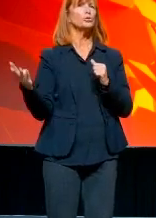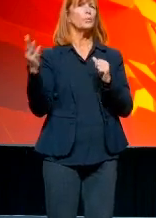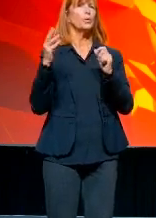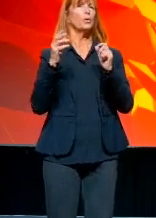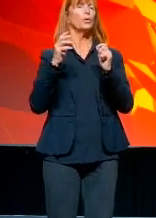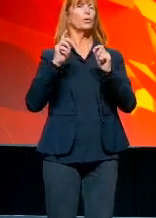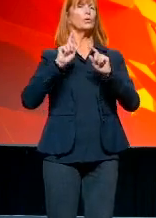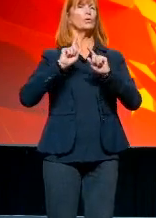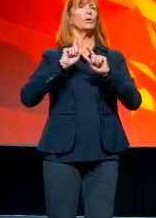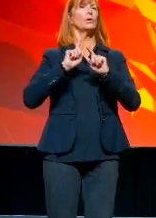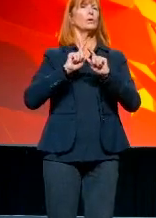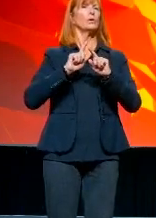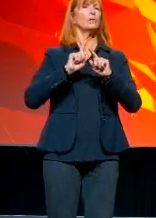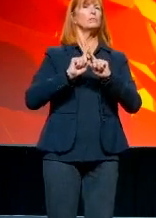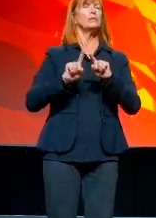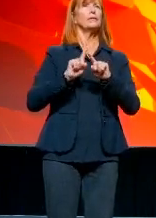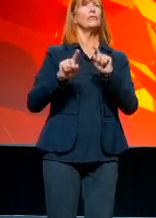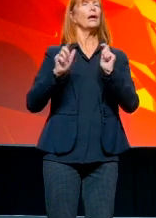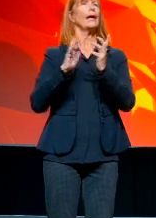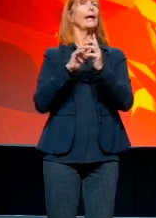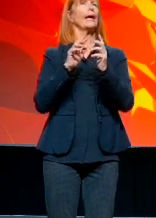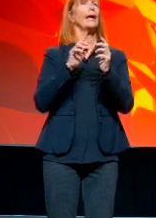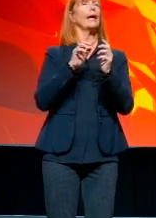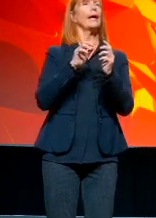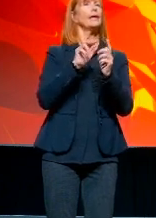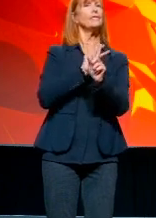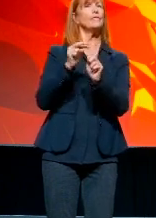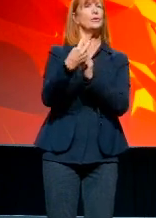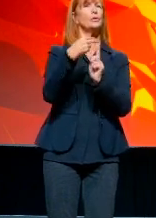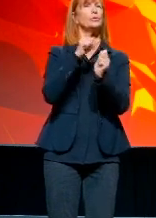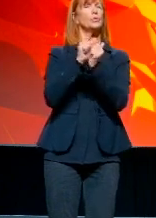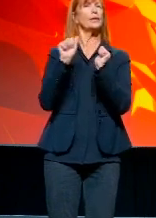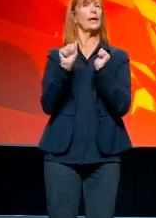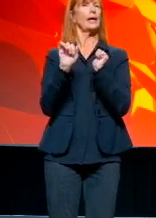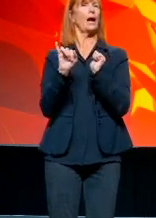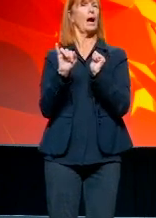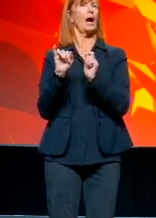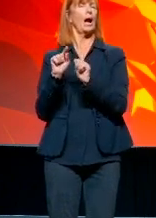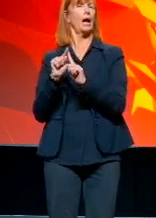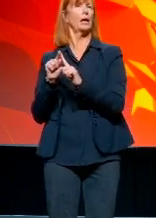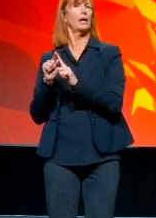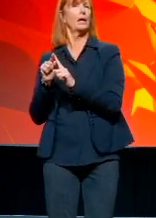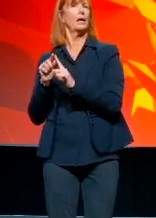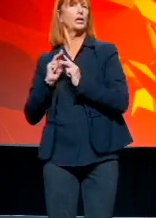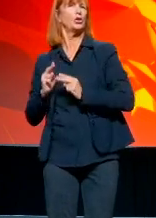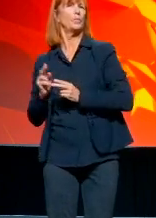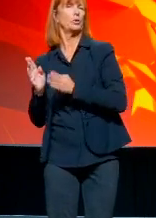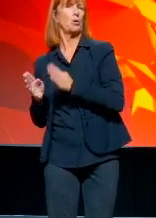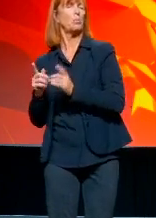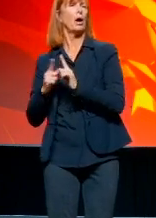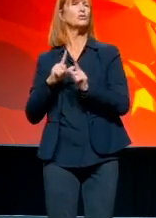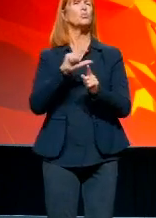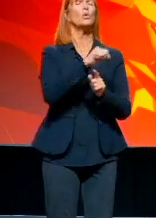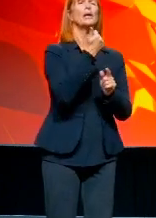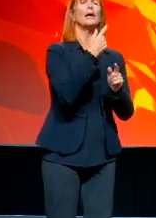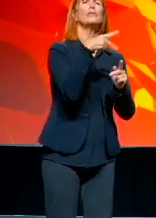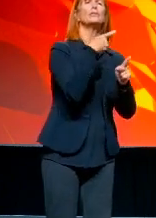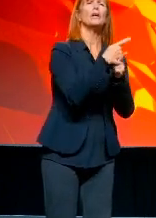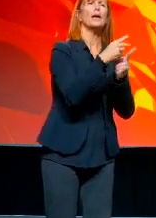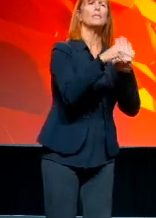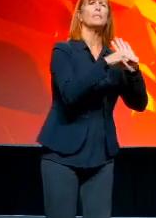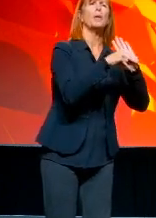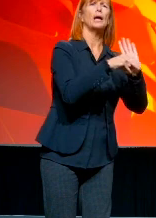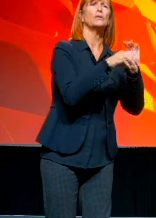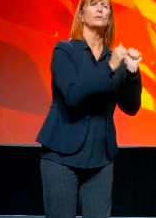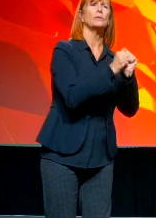that may exist in terms of AI, where else can models exist and what other models can be